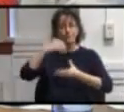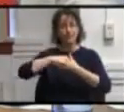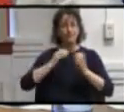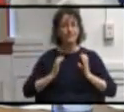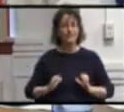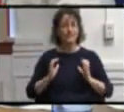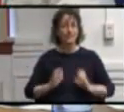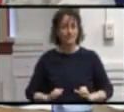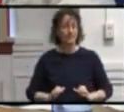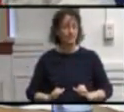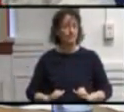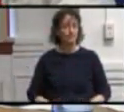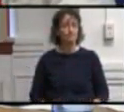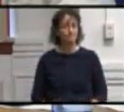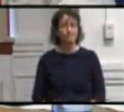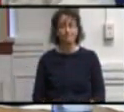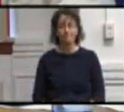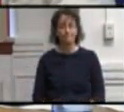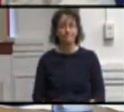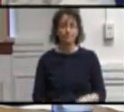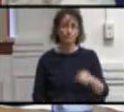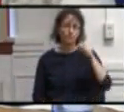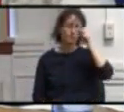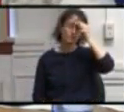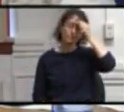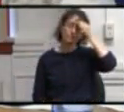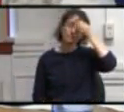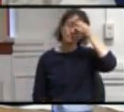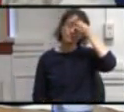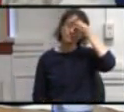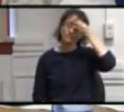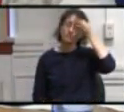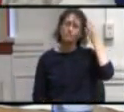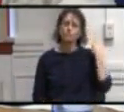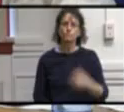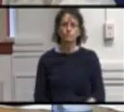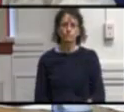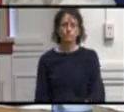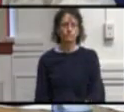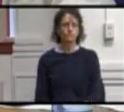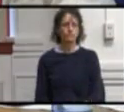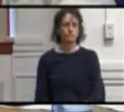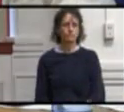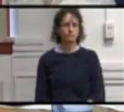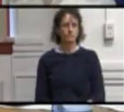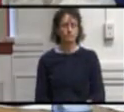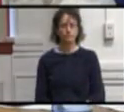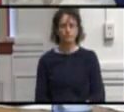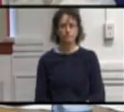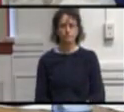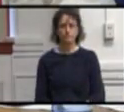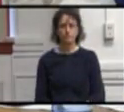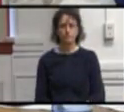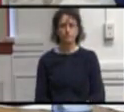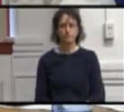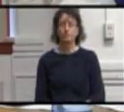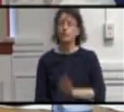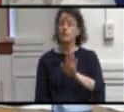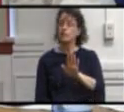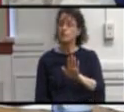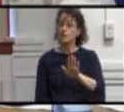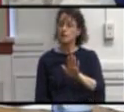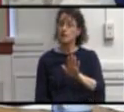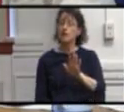It was very clear throughout this town manager search process that this was a confidential